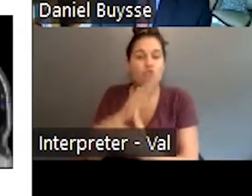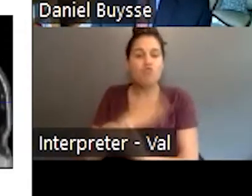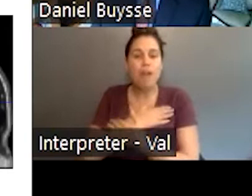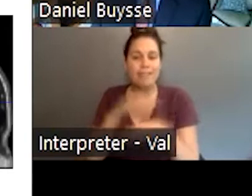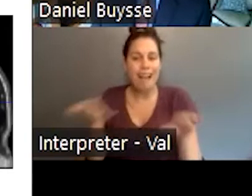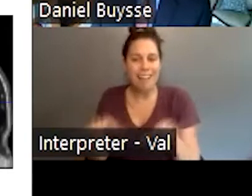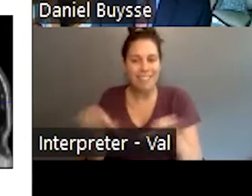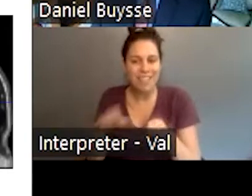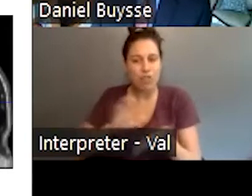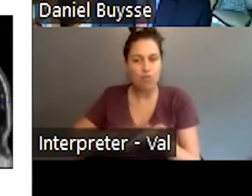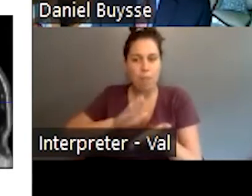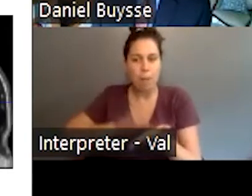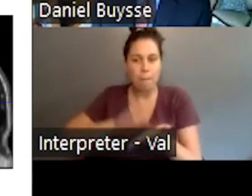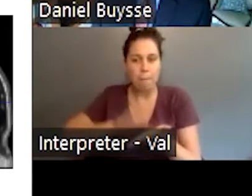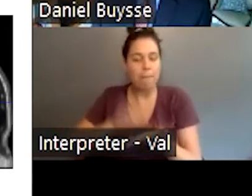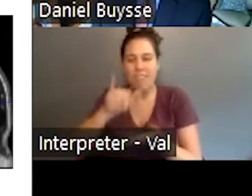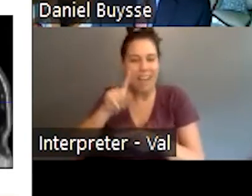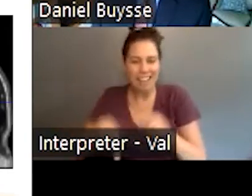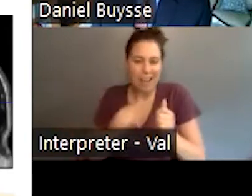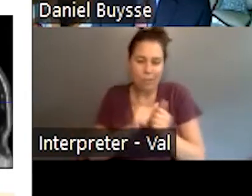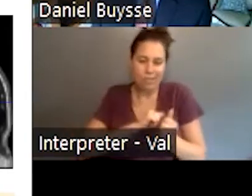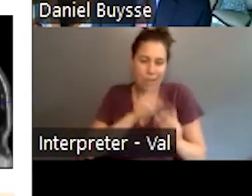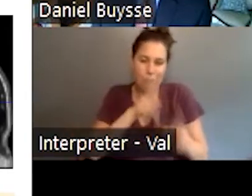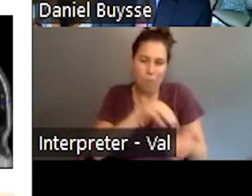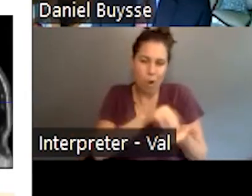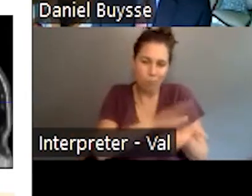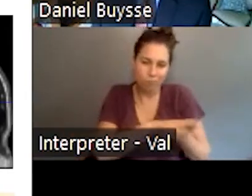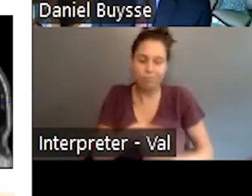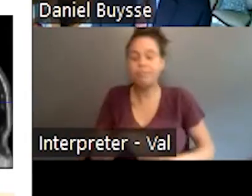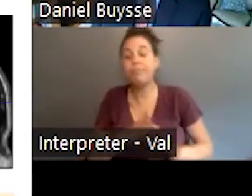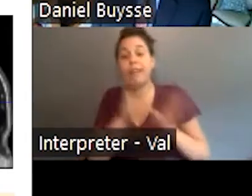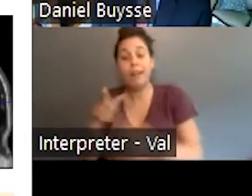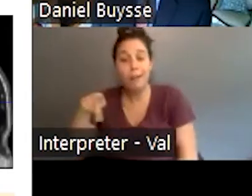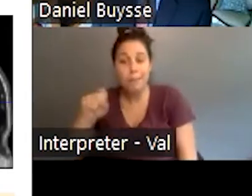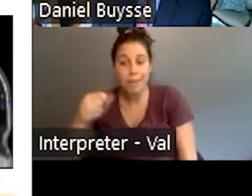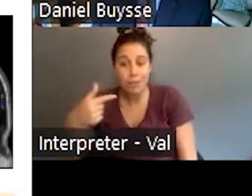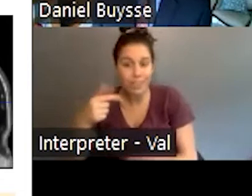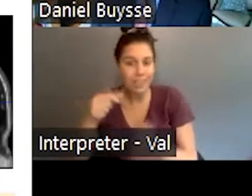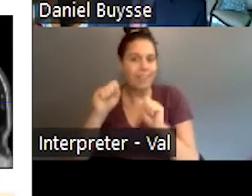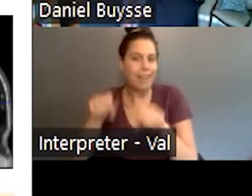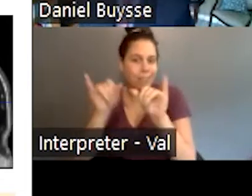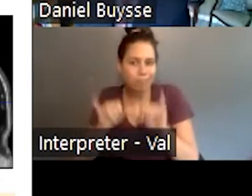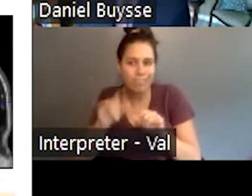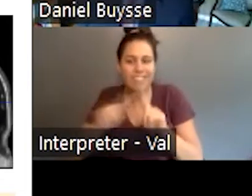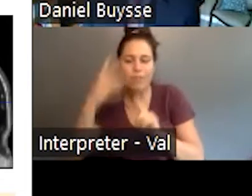be measured with self-report. Again, PSG allows you to measure sleep stages and different kinds of